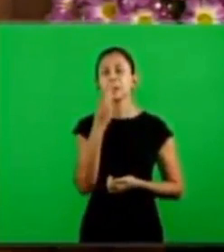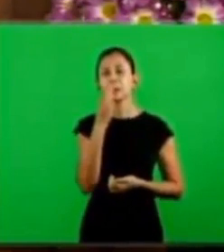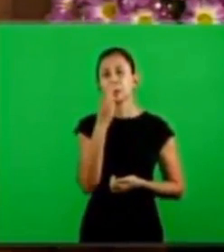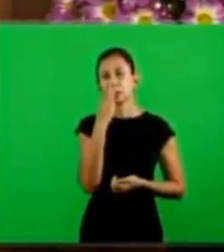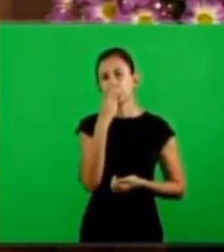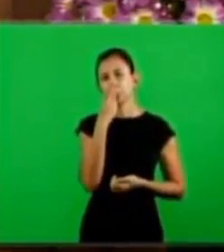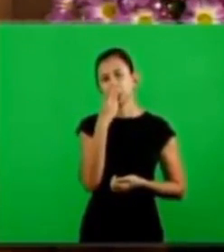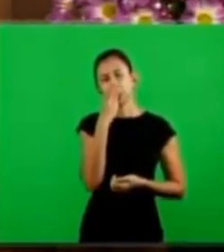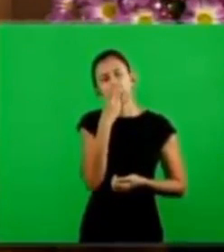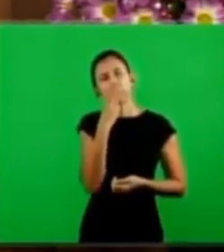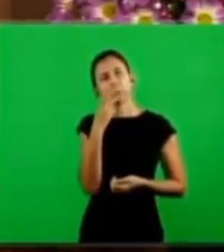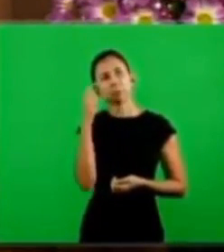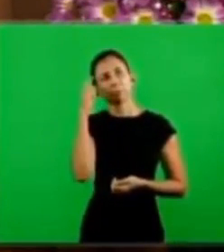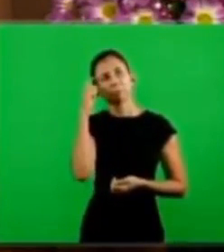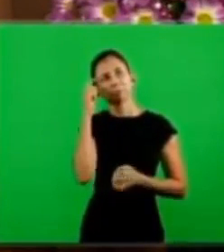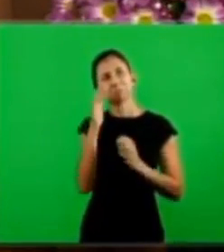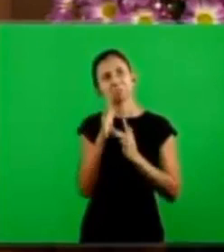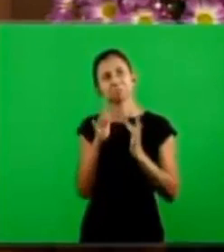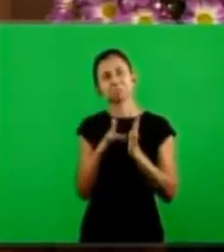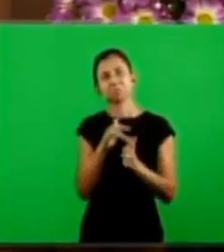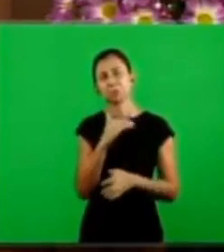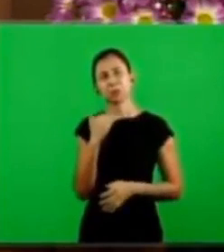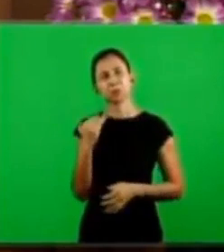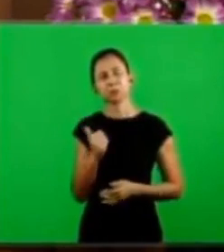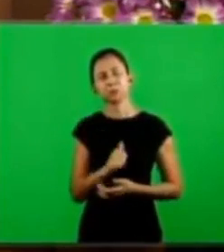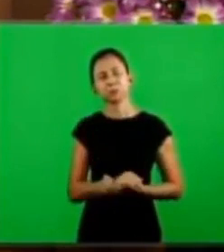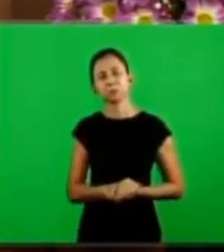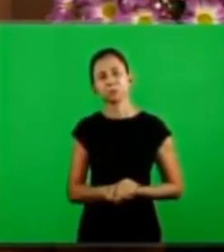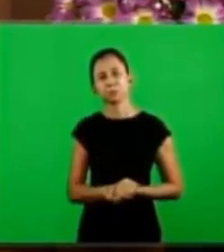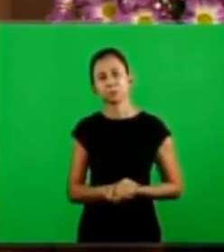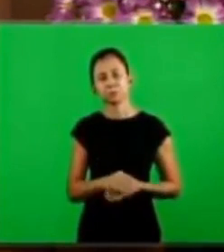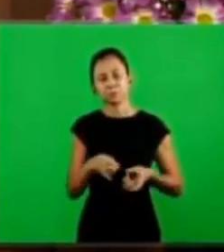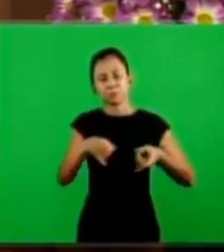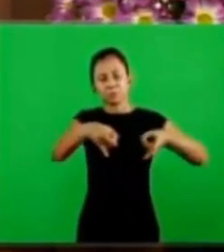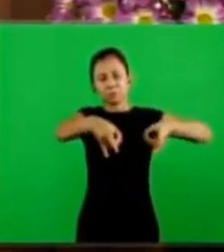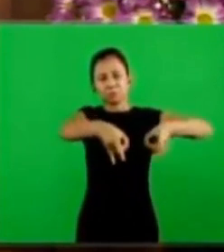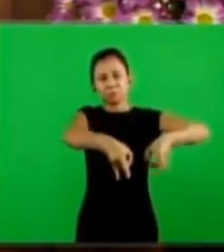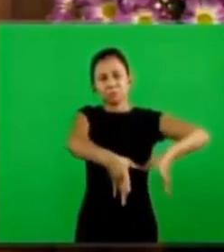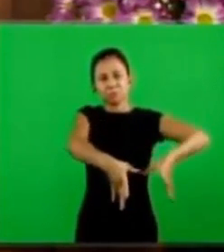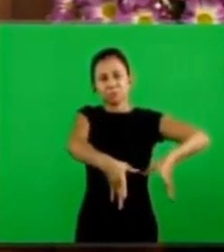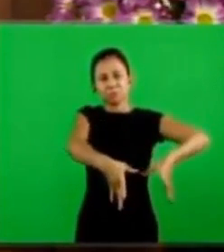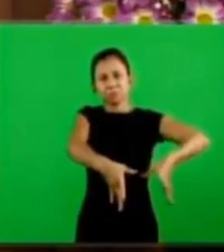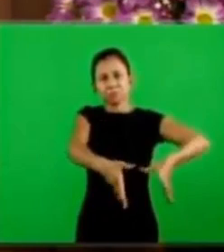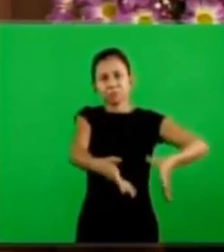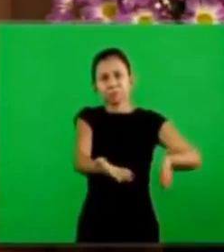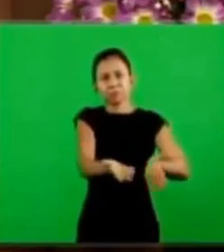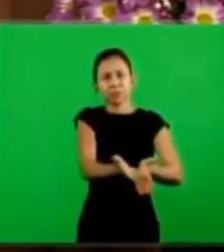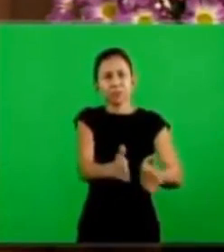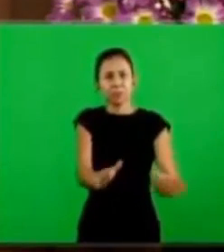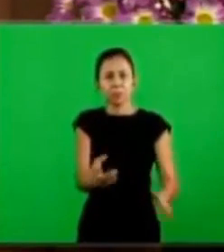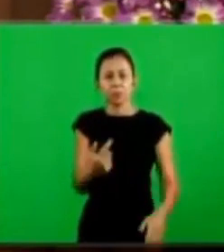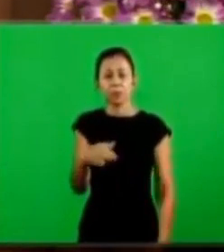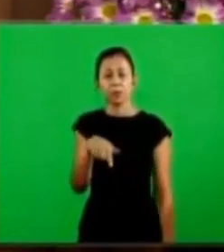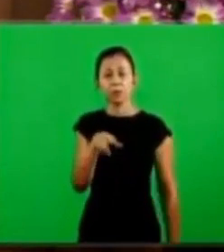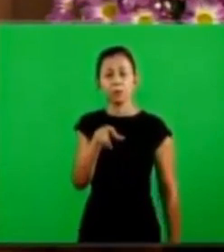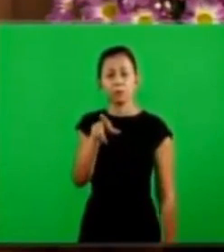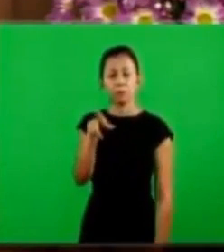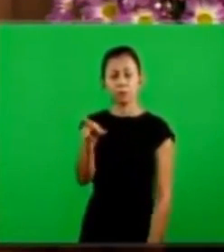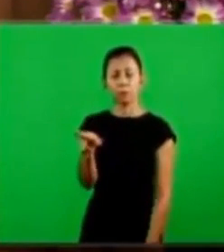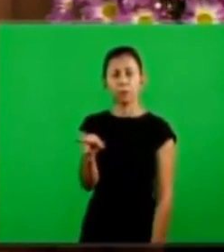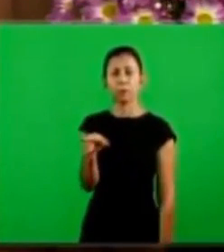concern? For her, Jesus was dead. So dead, buried, that's